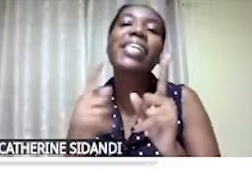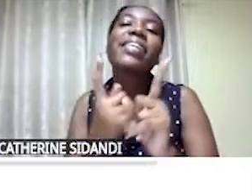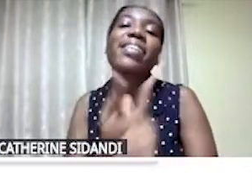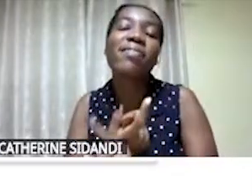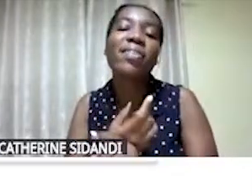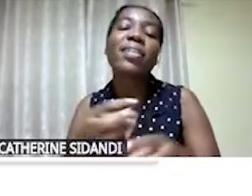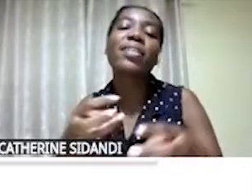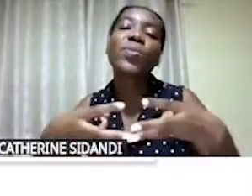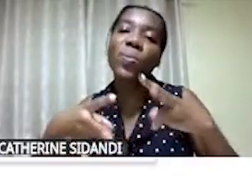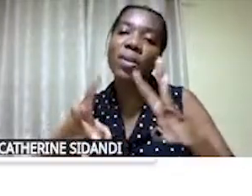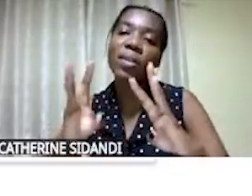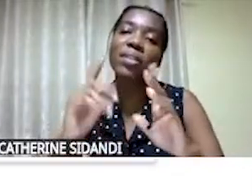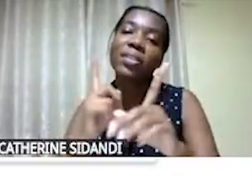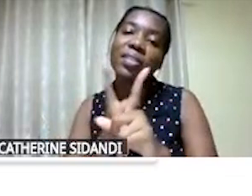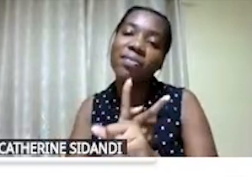strategies, different